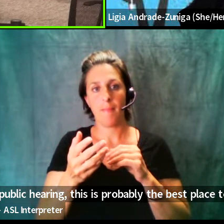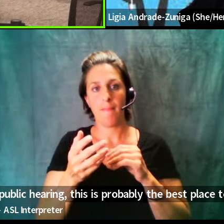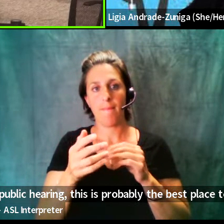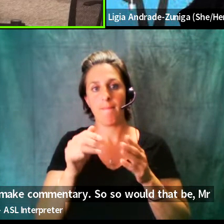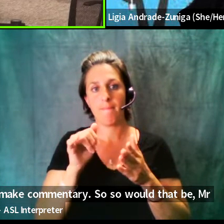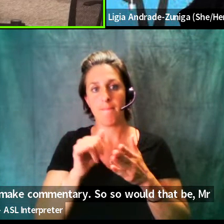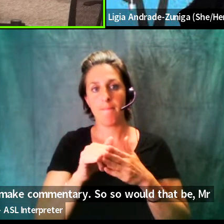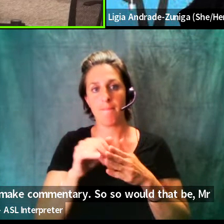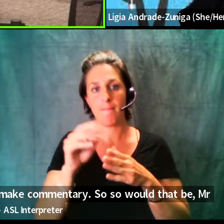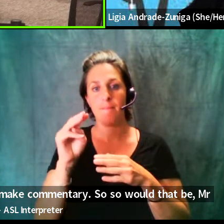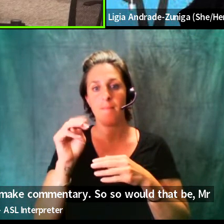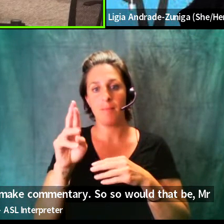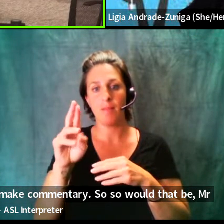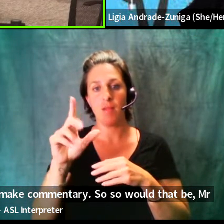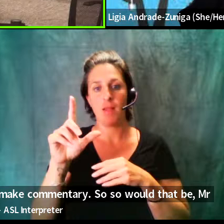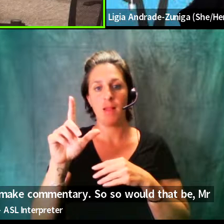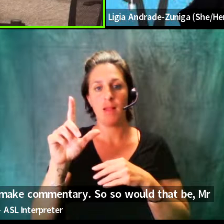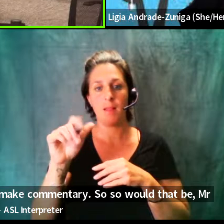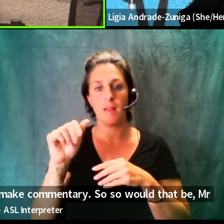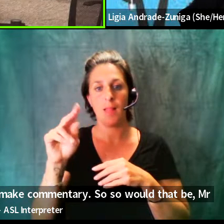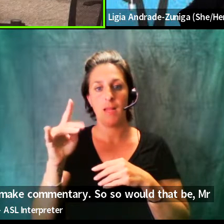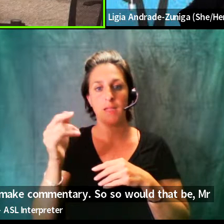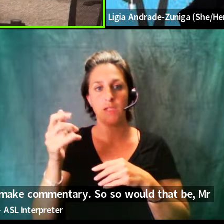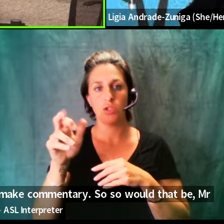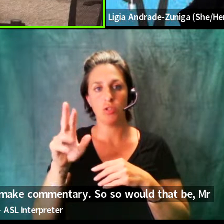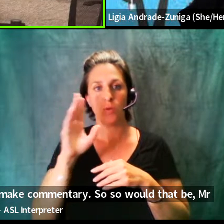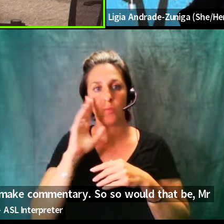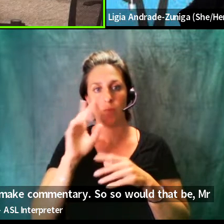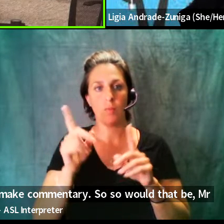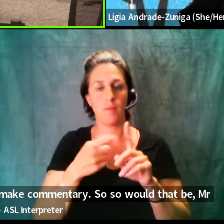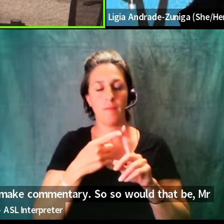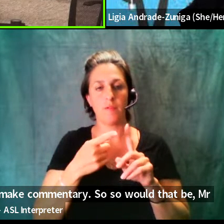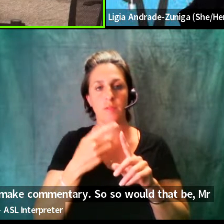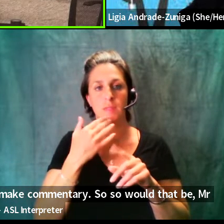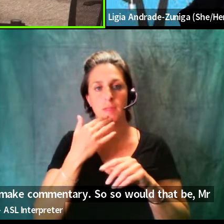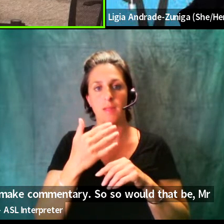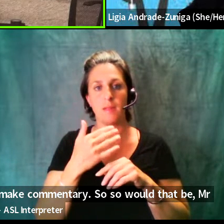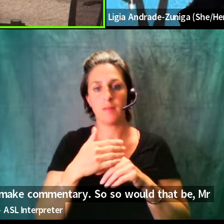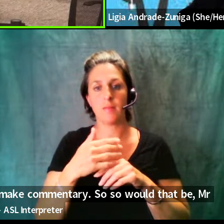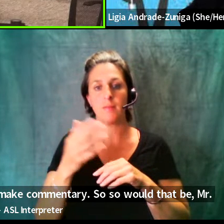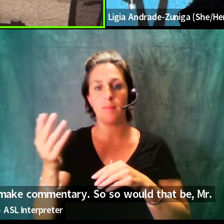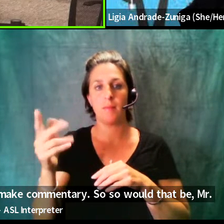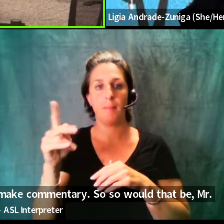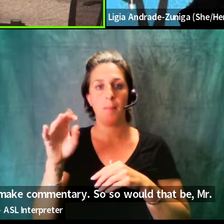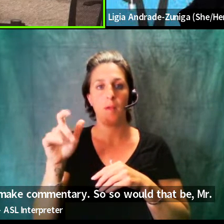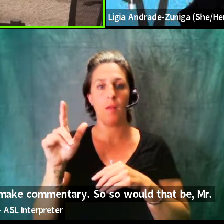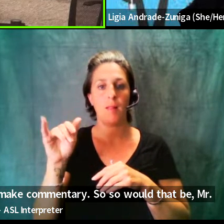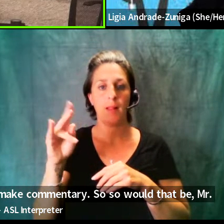Mr.? Mr. Turner? Leininger will go Lein- first. Thank you. Thank you. This is Paul Leininger. Thank you.